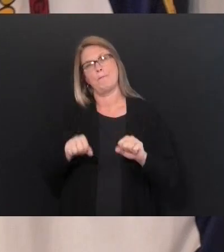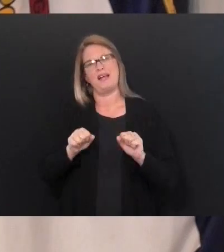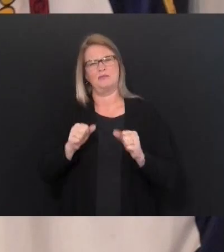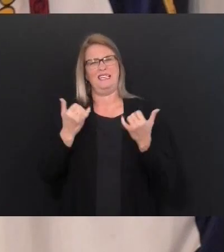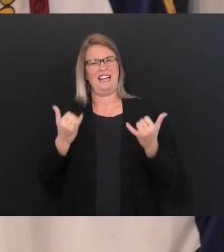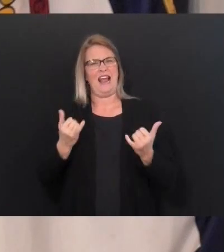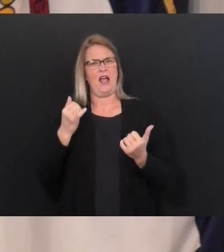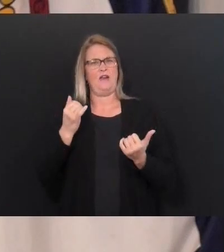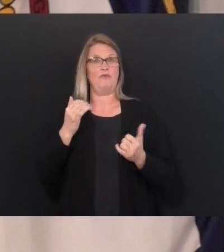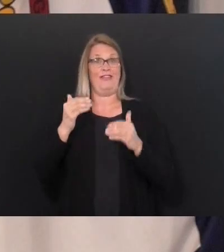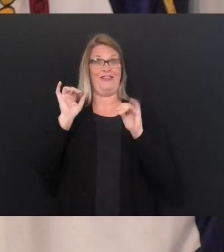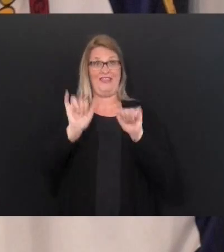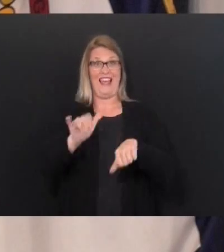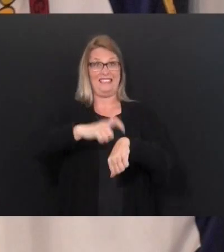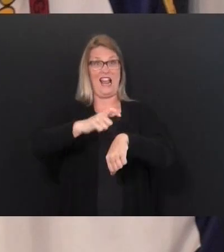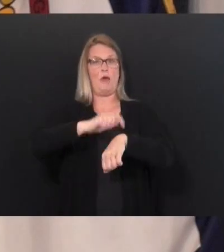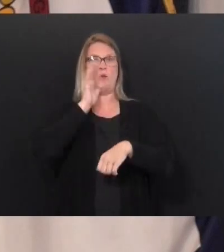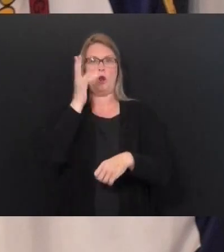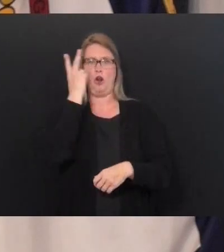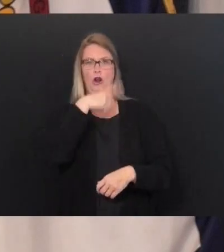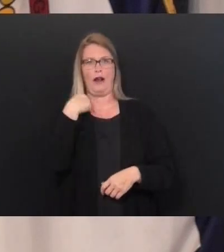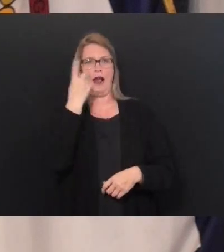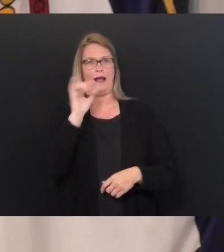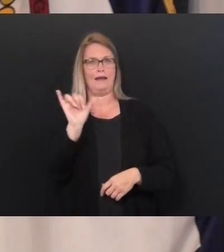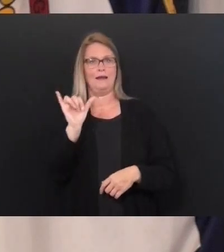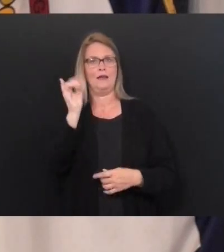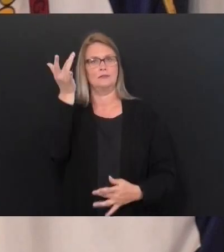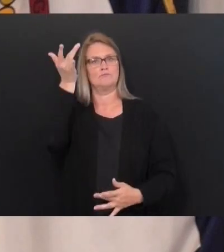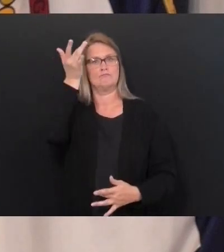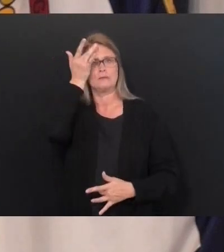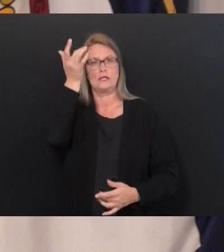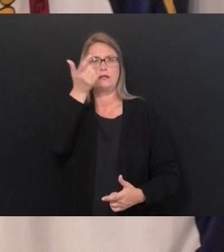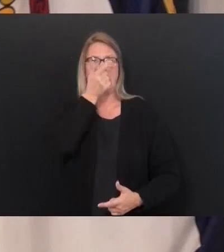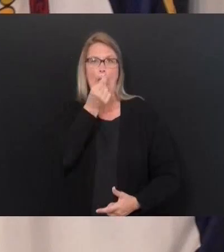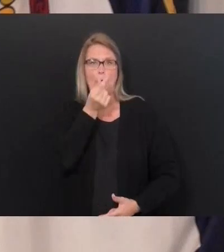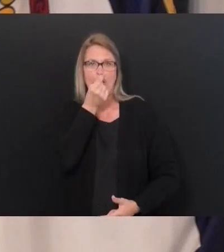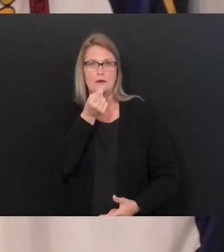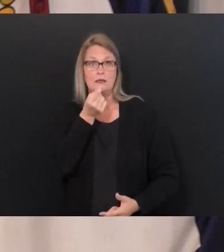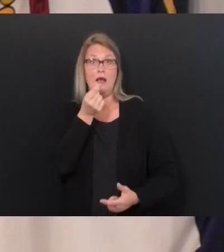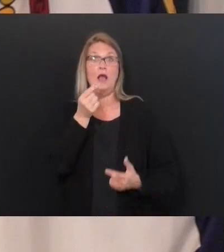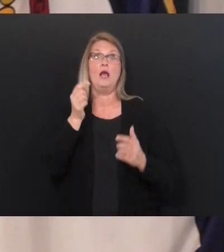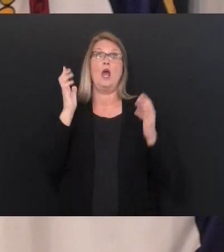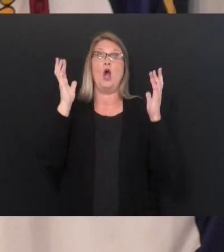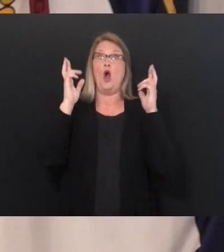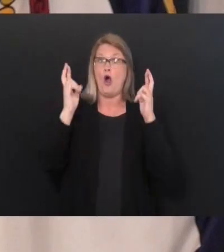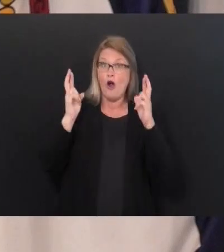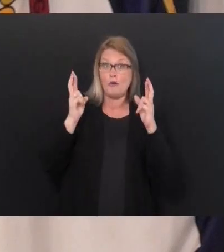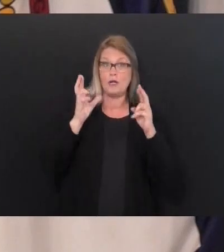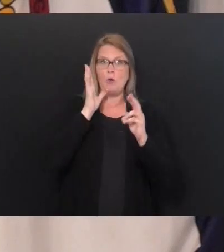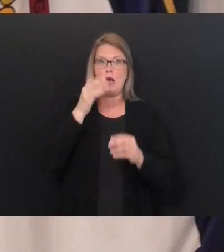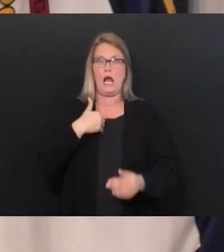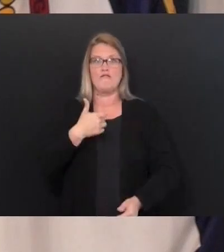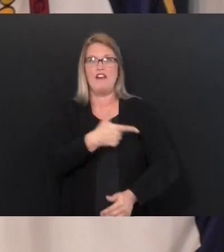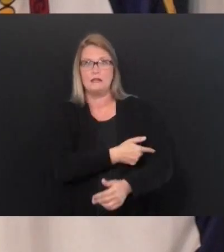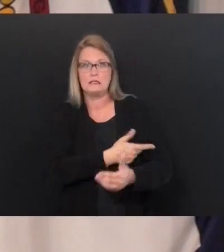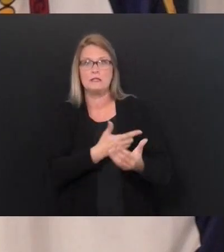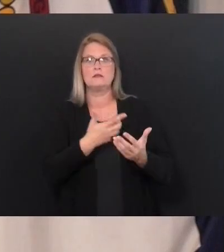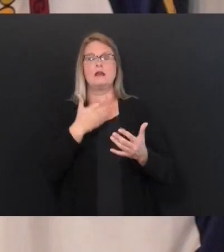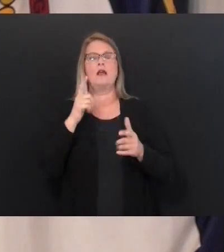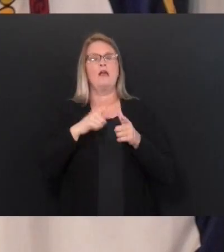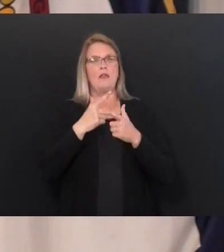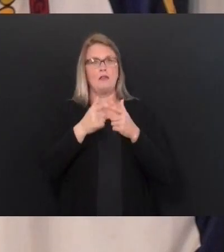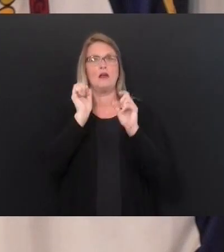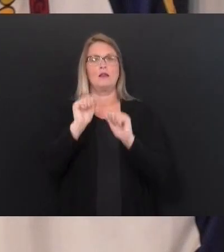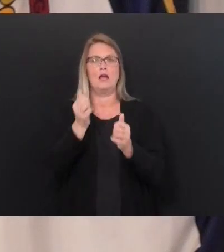cold. And then there'll be a time right behind that when we'll truly have vaccines. And then we'll absolutely have this